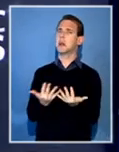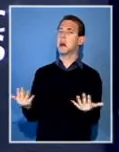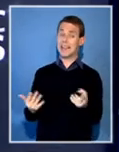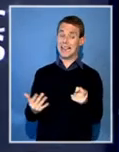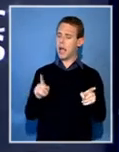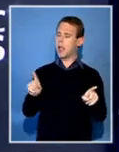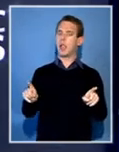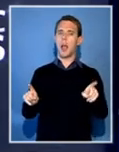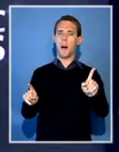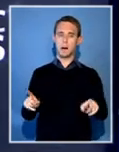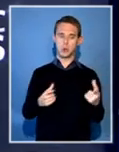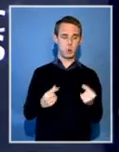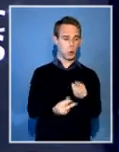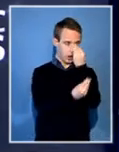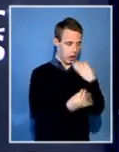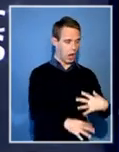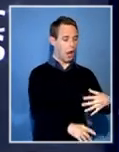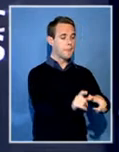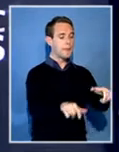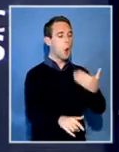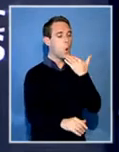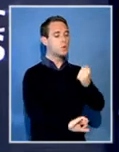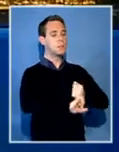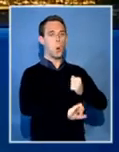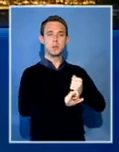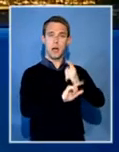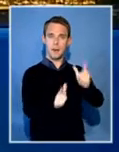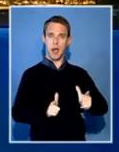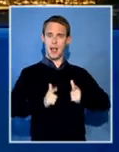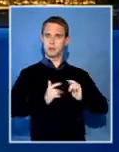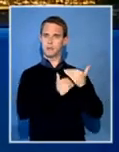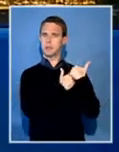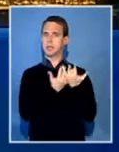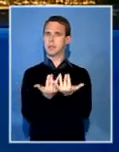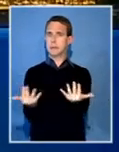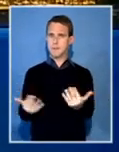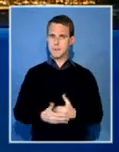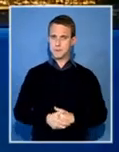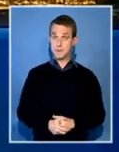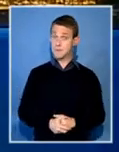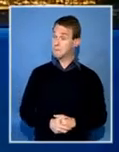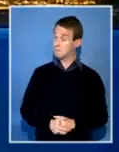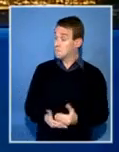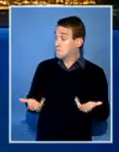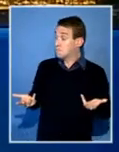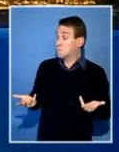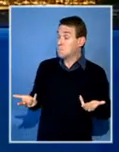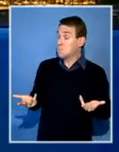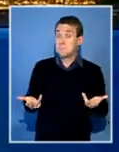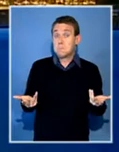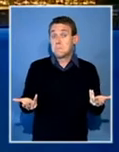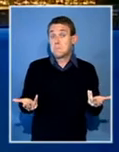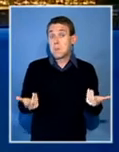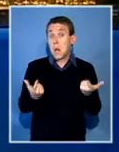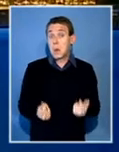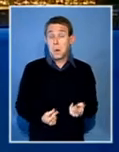they be doing and telling their supporters? Well, they will come in front of your cameras, all of them, and tell you